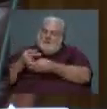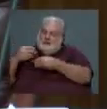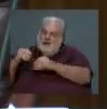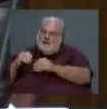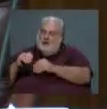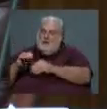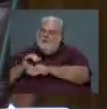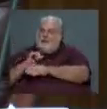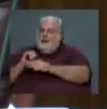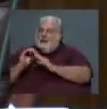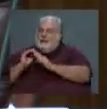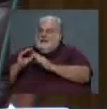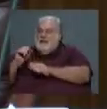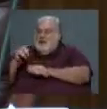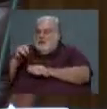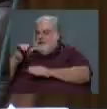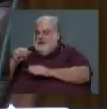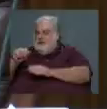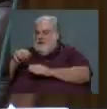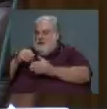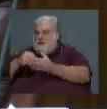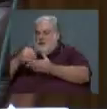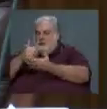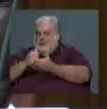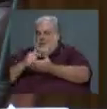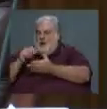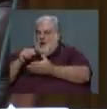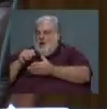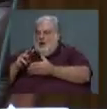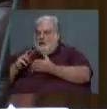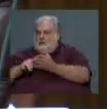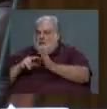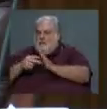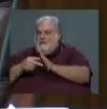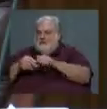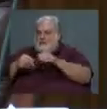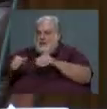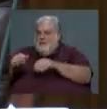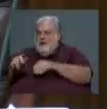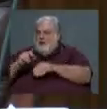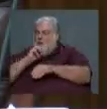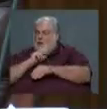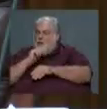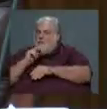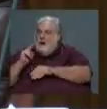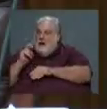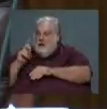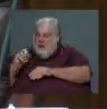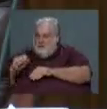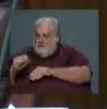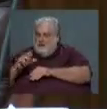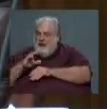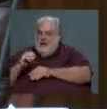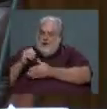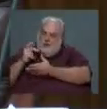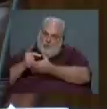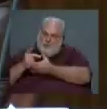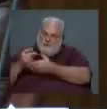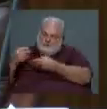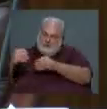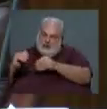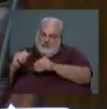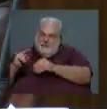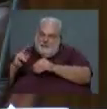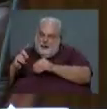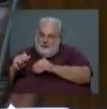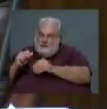the municipalities and counties industrial development revenue bond law for the purpose of refunding bonds previously issued thereunder, to authorize the sale of the bonds